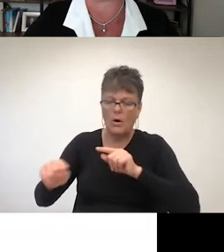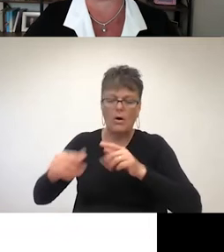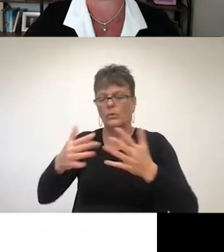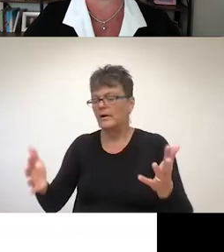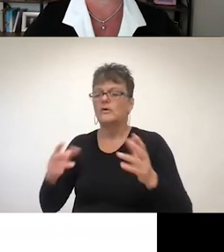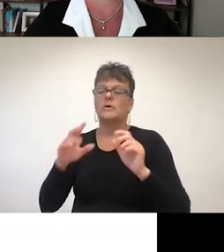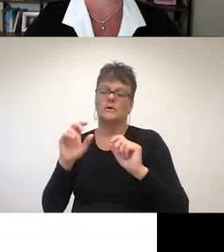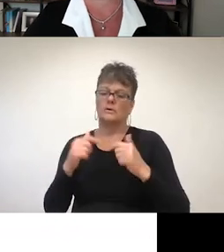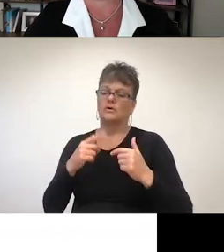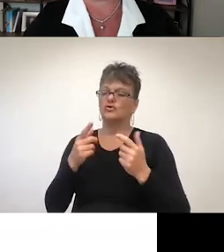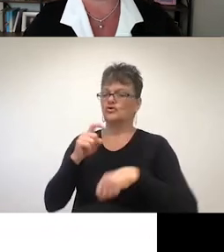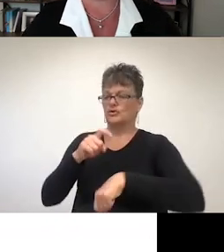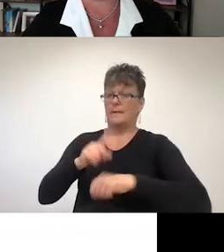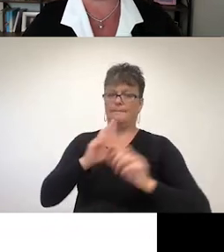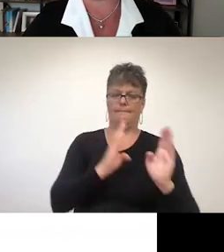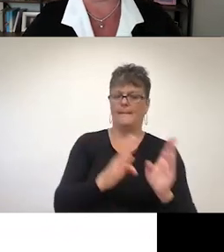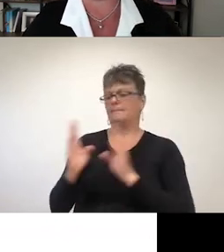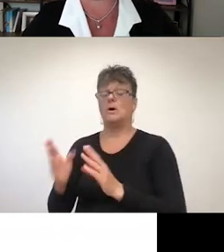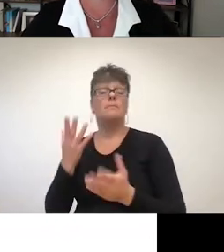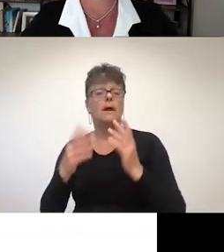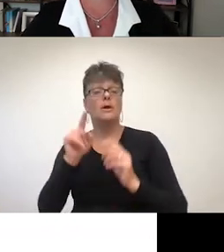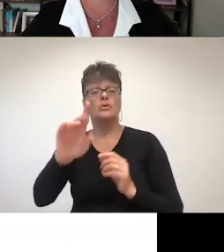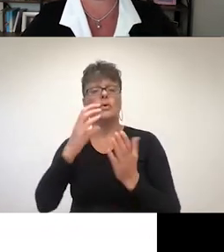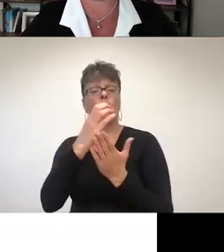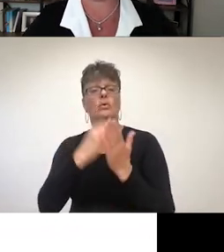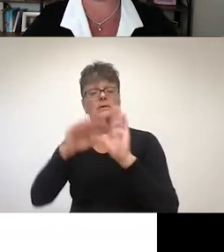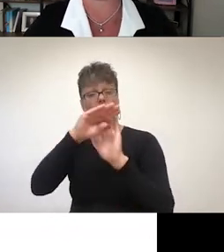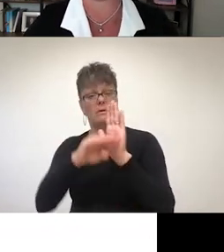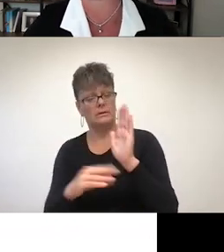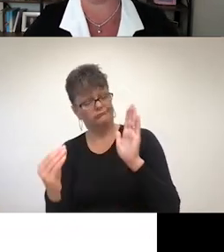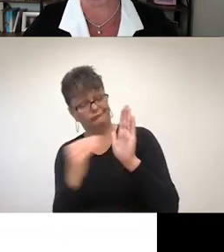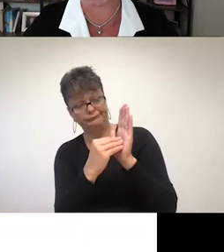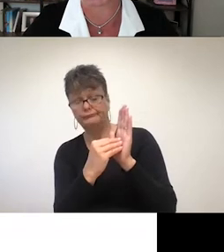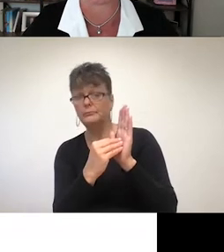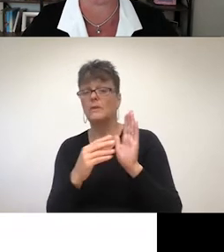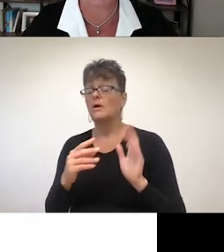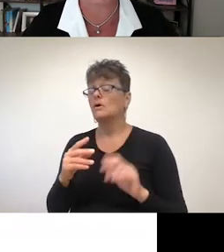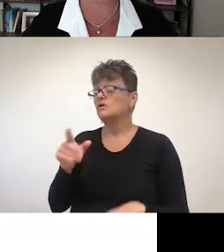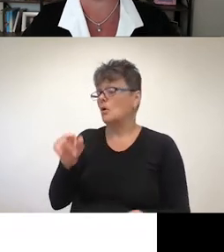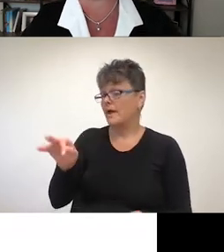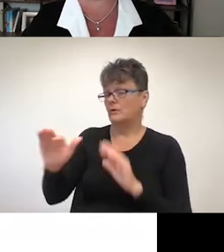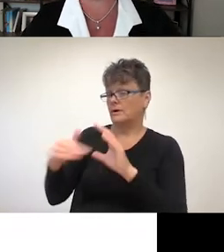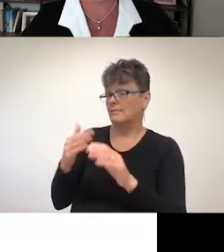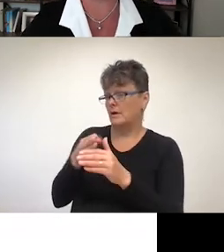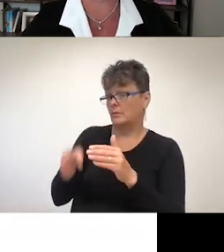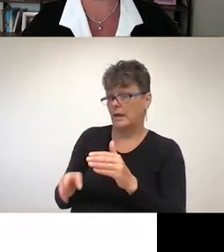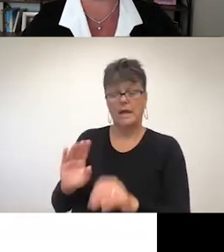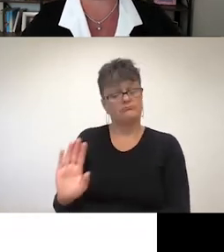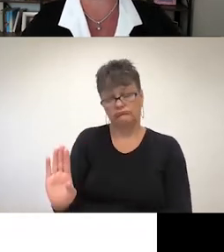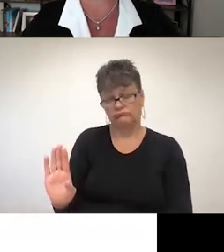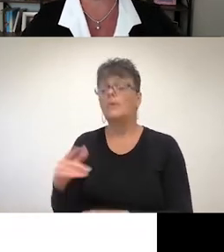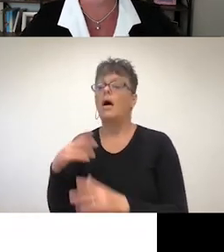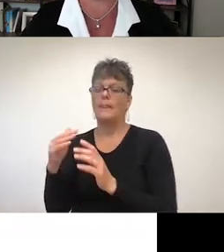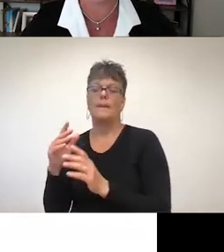syllabus that says that you protect time over the weekend for family. So if they email you during the weekend, you'll respond to them on Monday. What I have